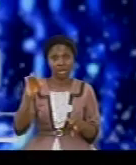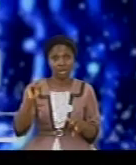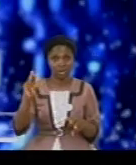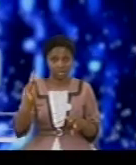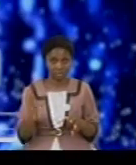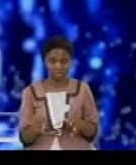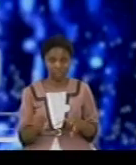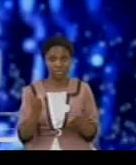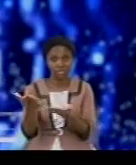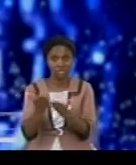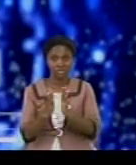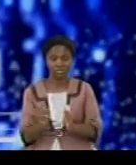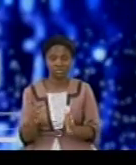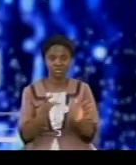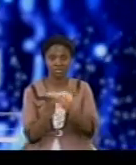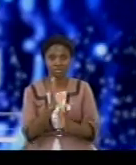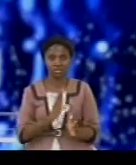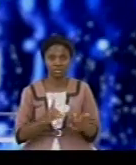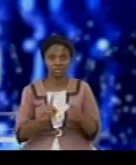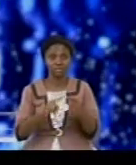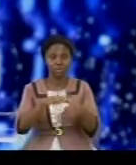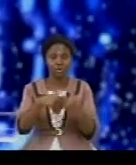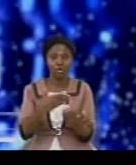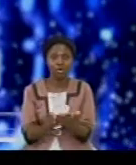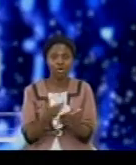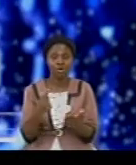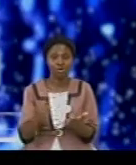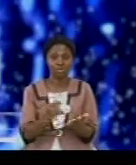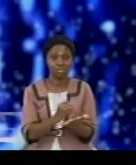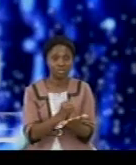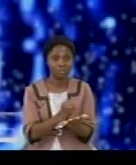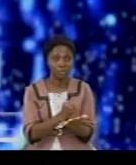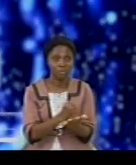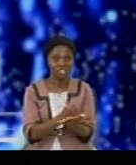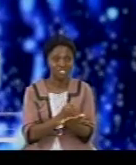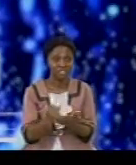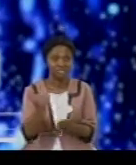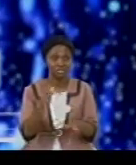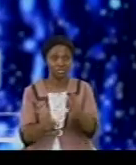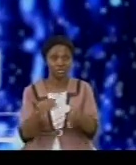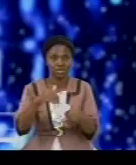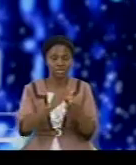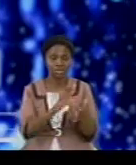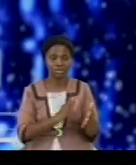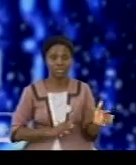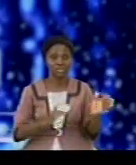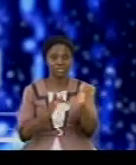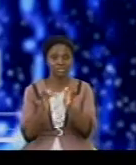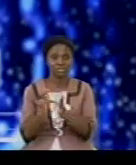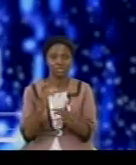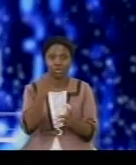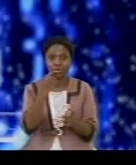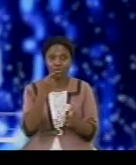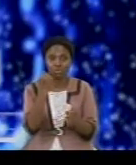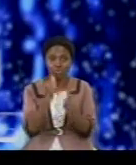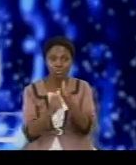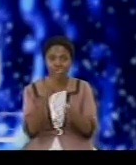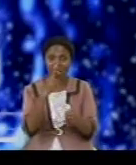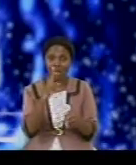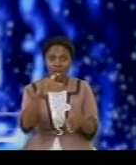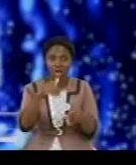Christ, to all the saints in Christ Jesus, which are at Philippi, with the bishops and